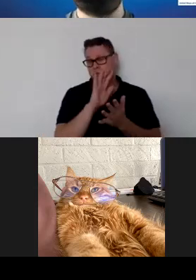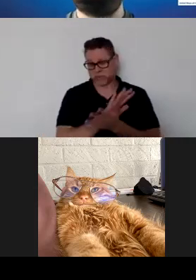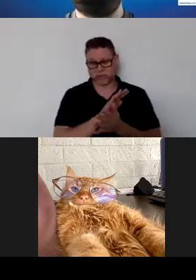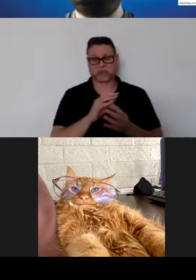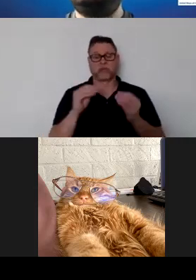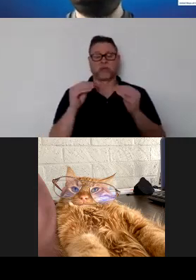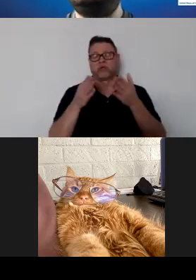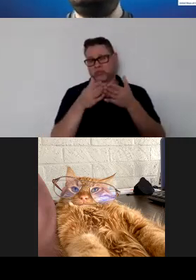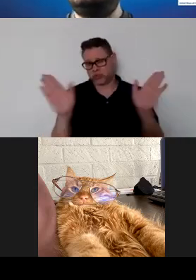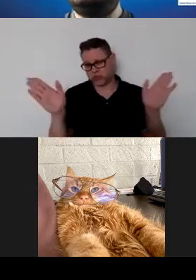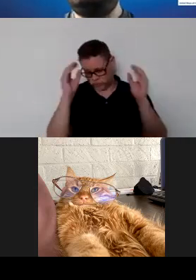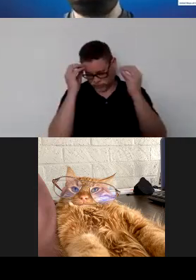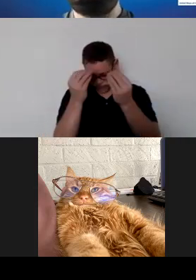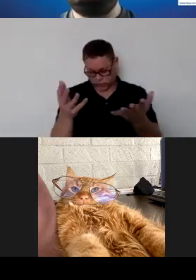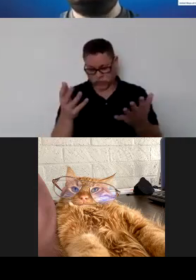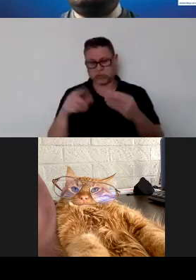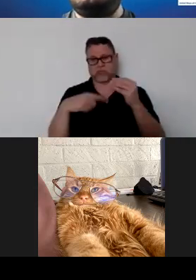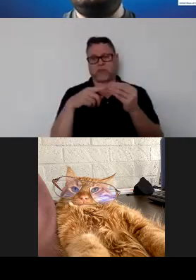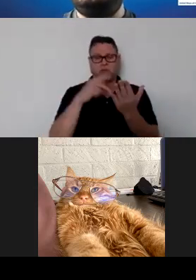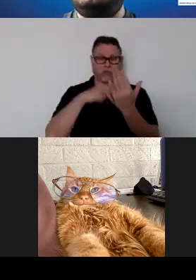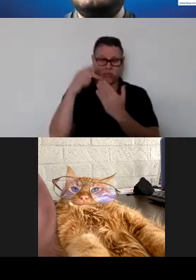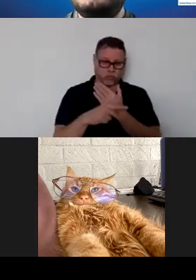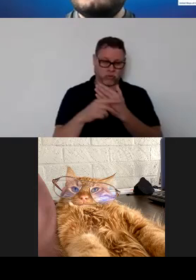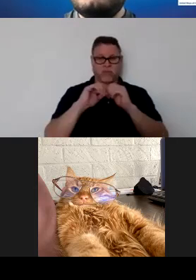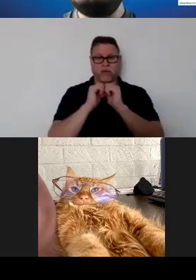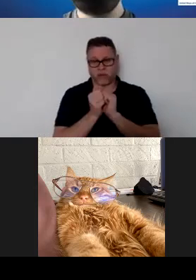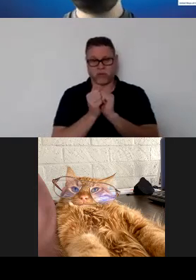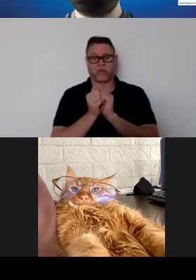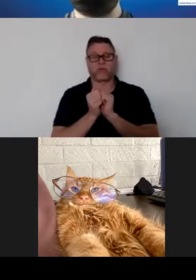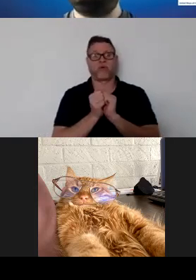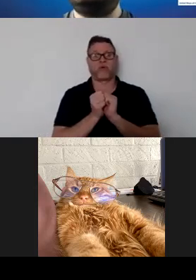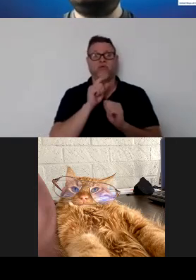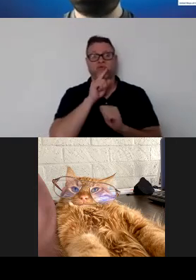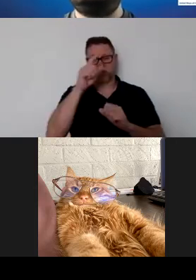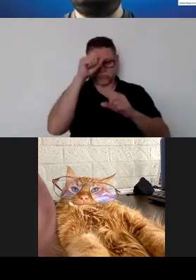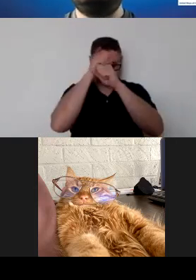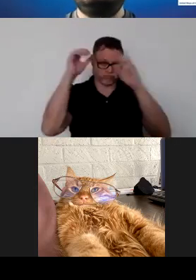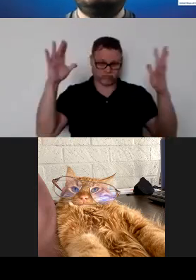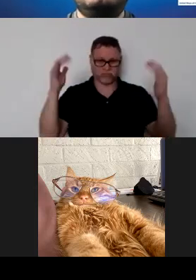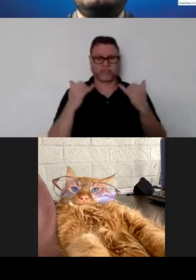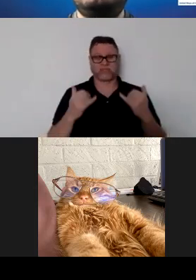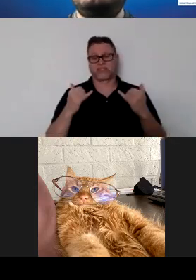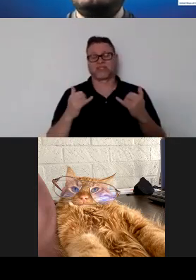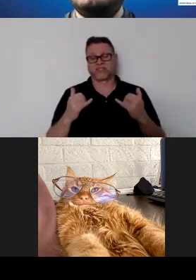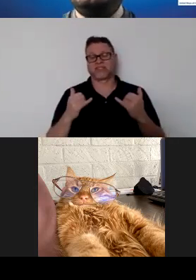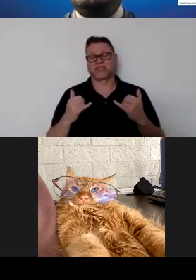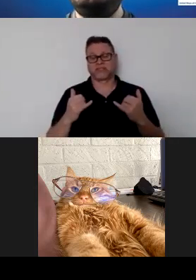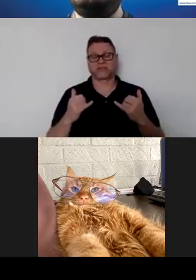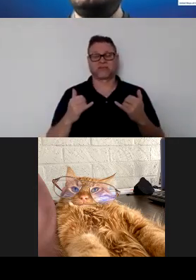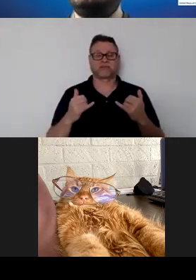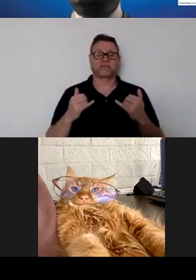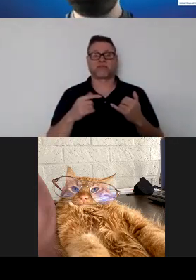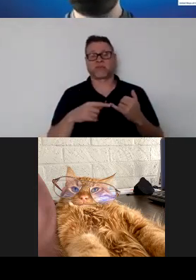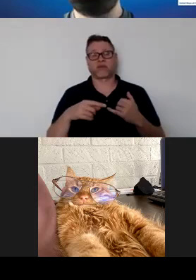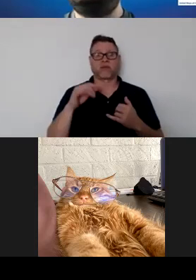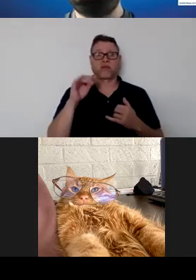more general information about the program and how they're really envisioning it existing. And those